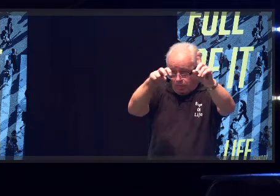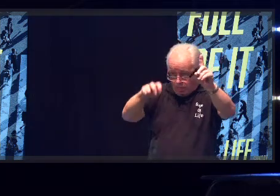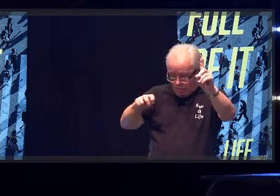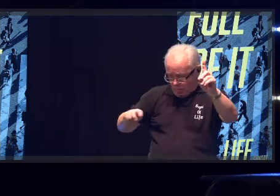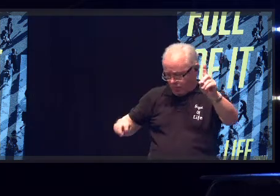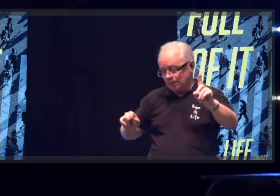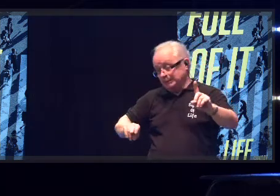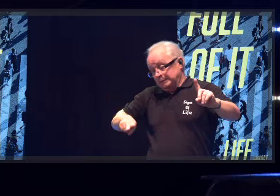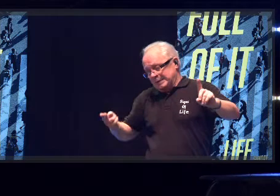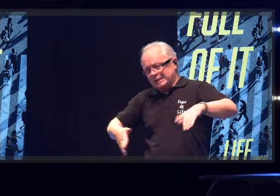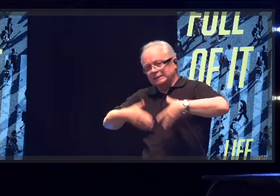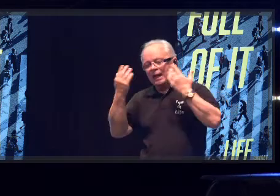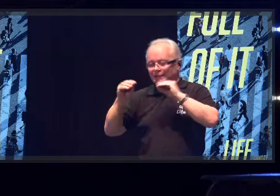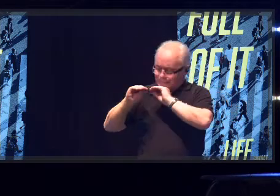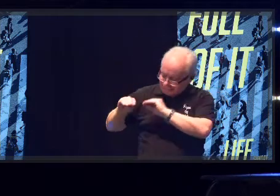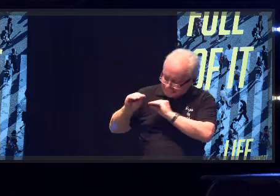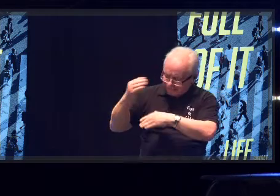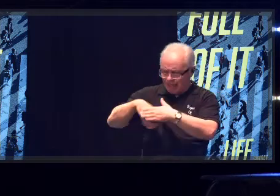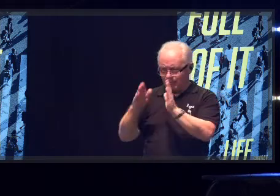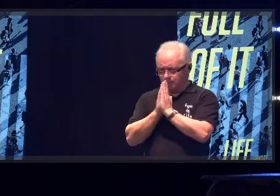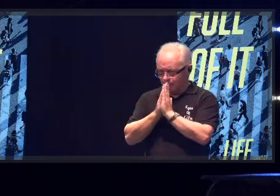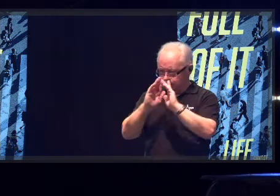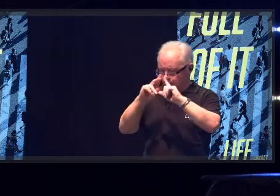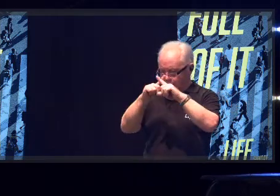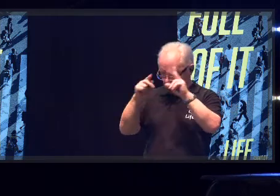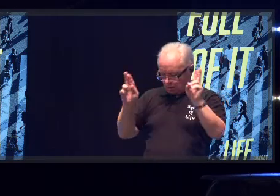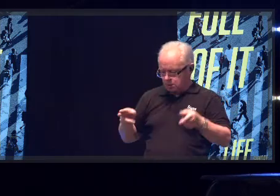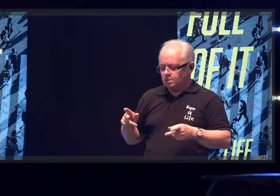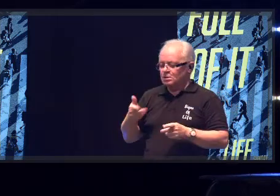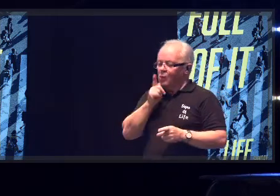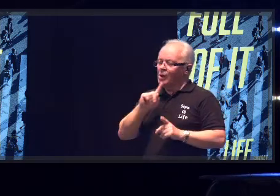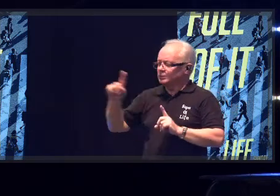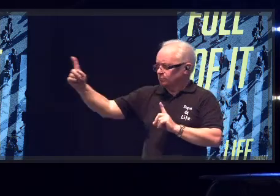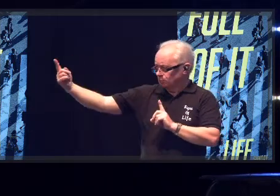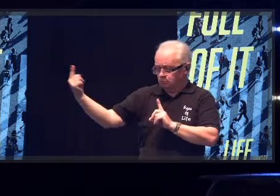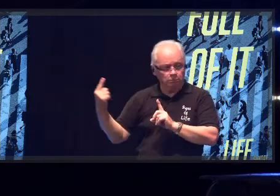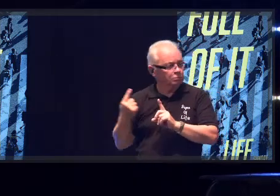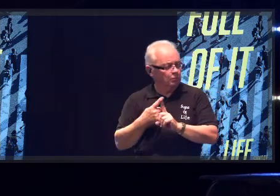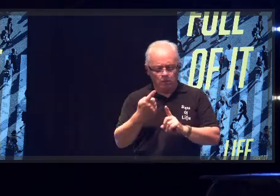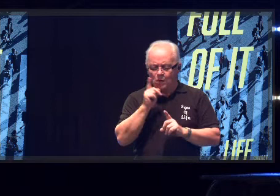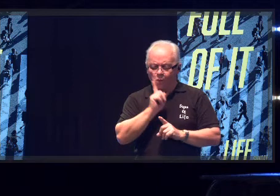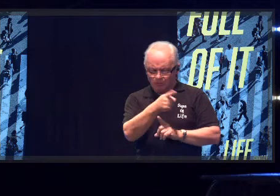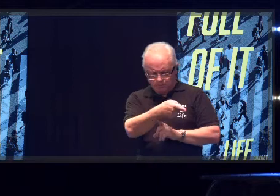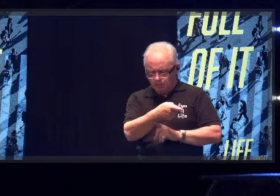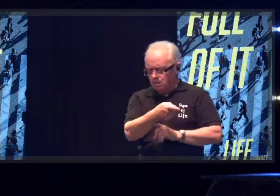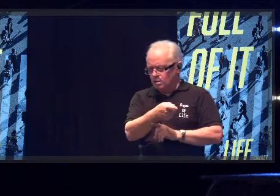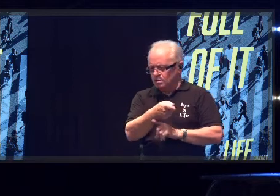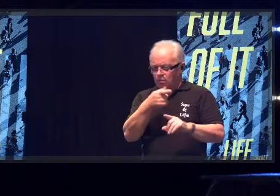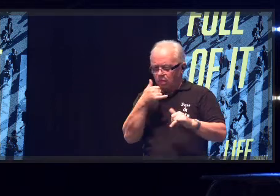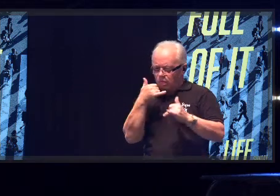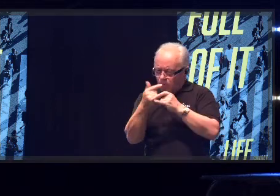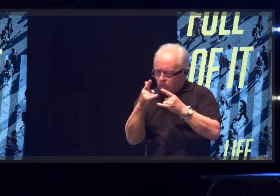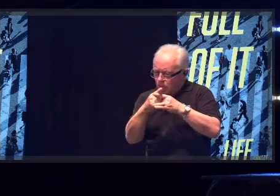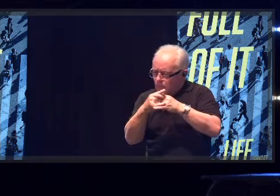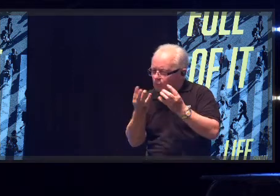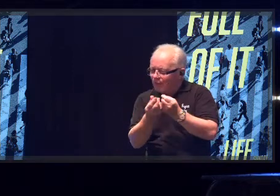he was speaking, the teachers of religious law and the Pharisees brought a woman who had been caught, in the act of adultery. They